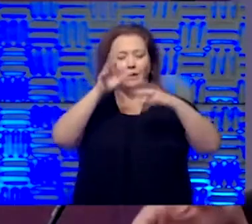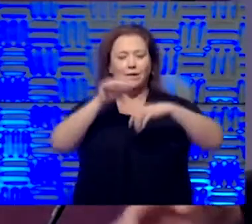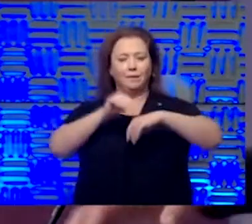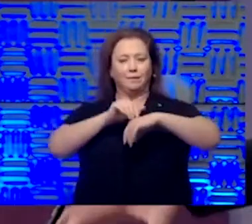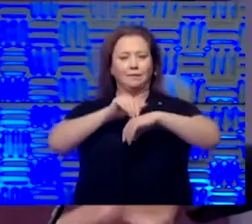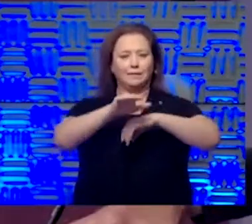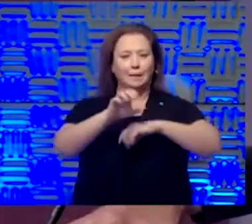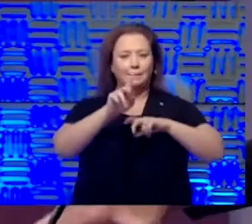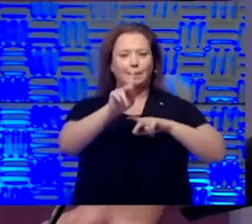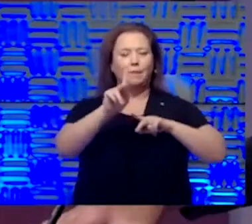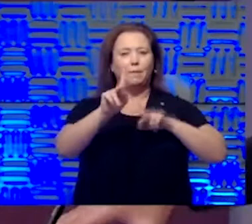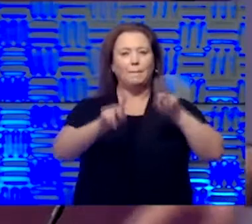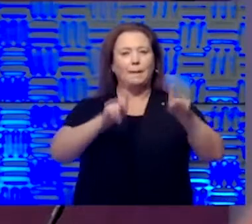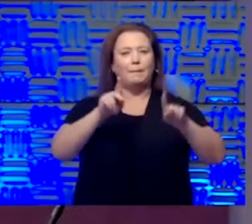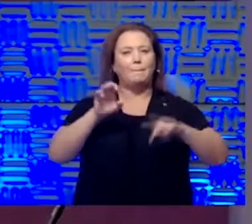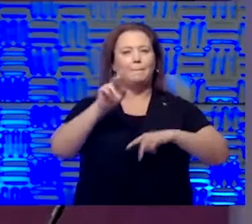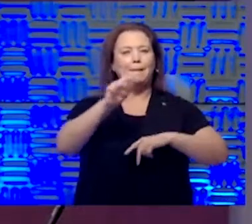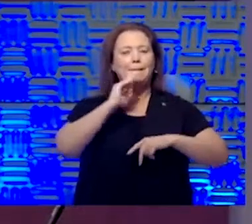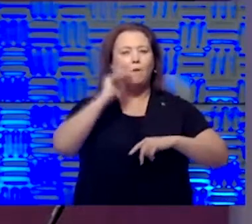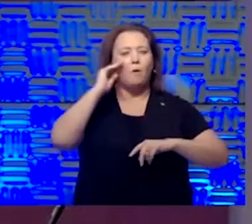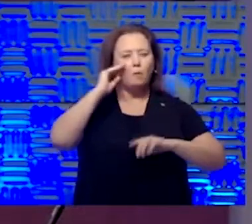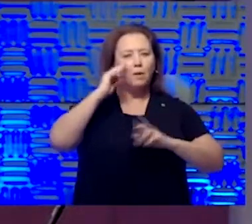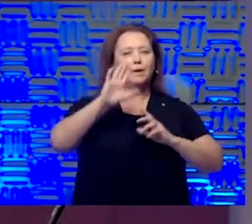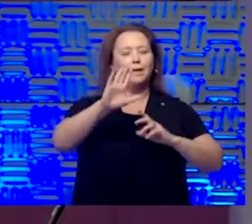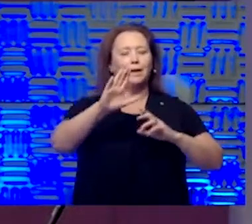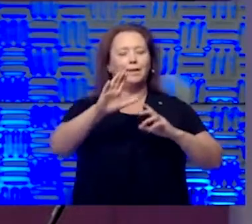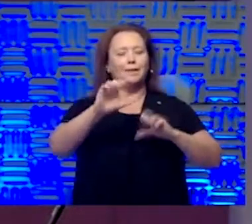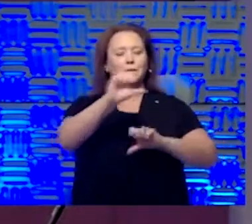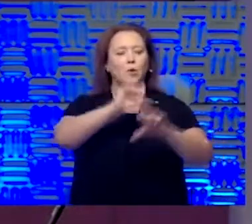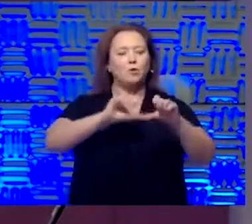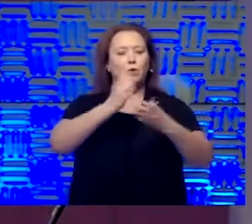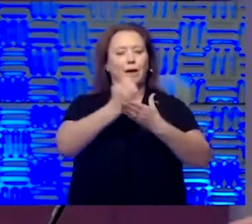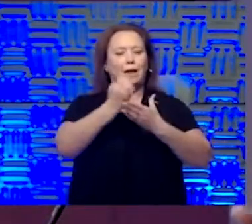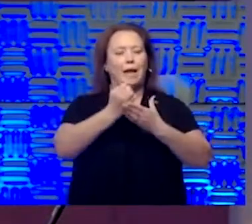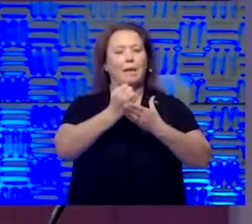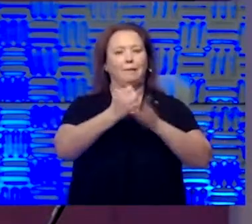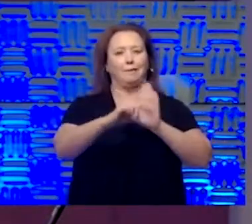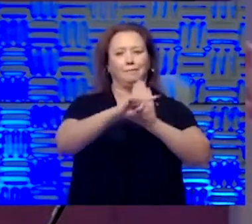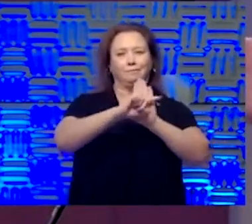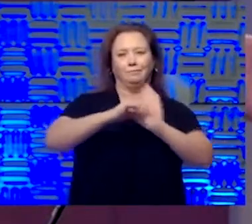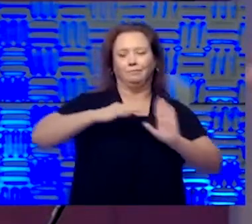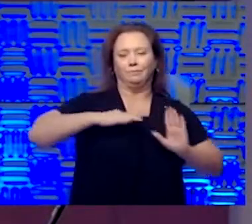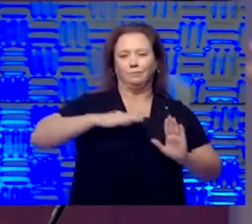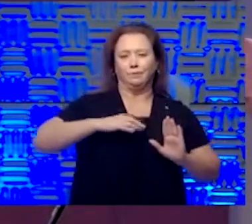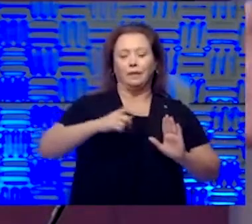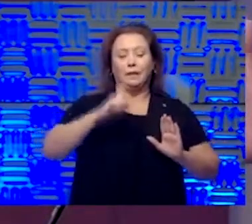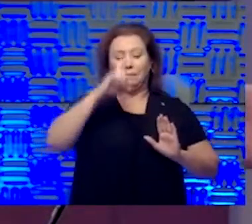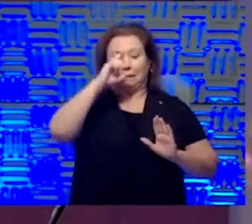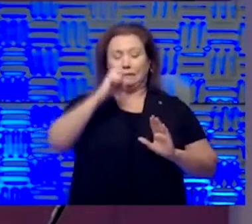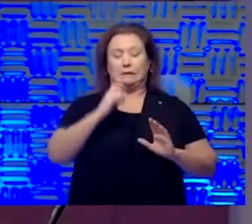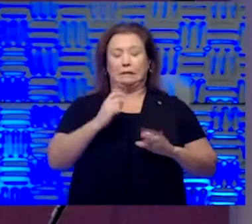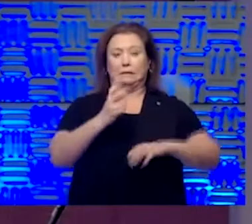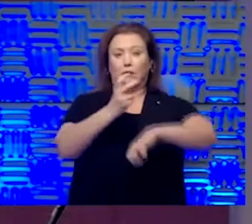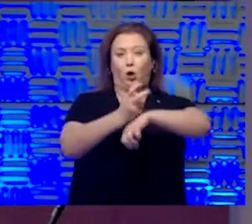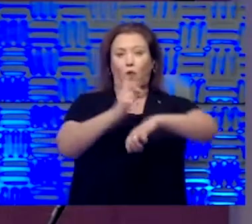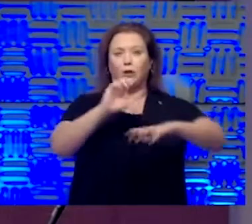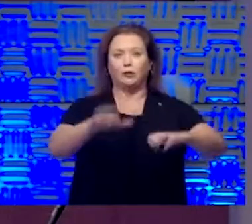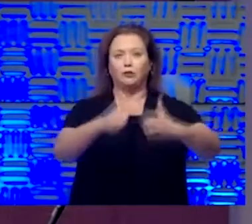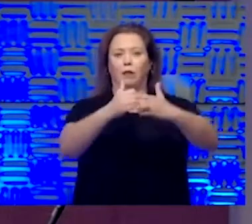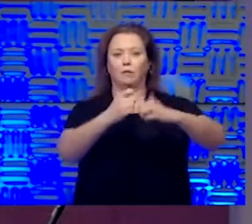social disadvantaged homes, because it's a lot harder for them to self-isolate, self-quarantine,